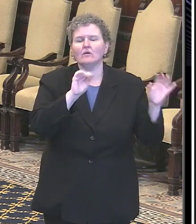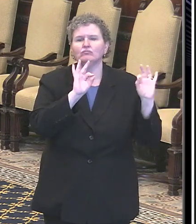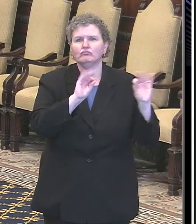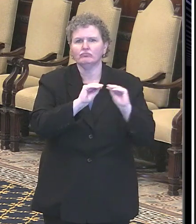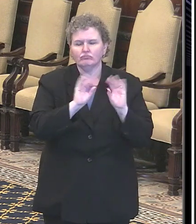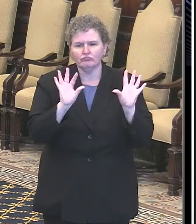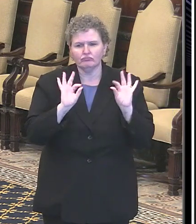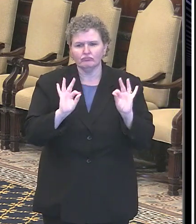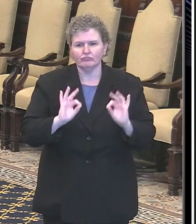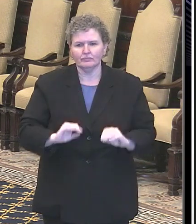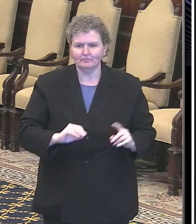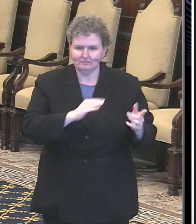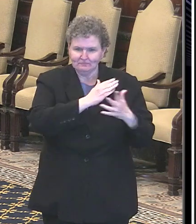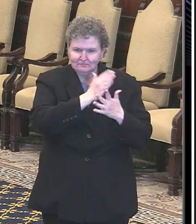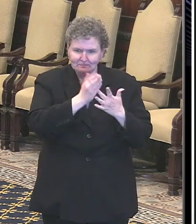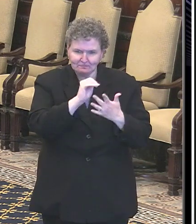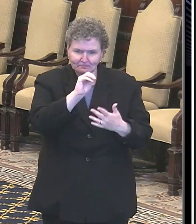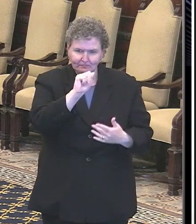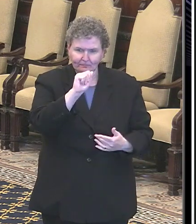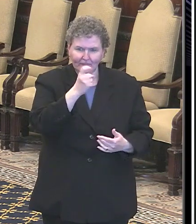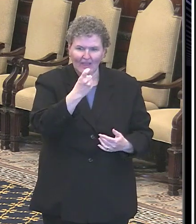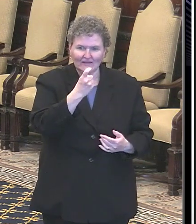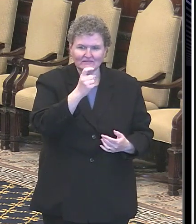Next up is Max Marin of Billy Penn.